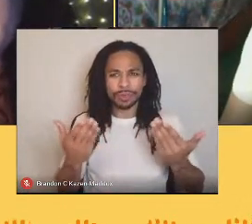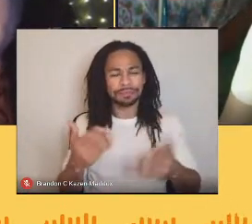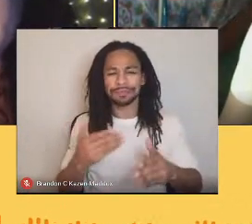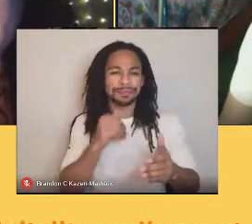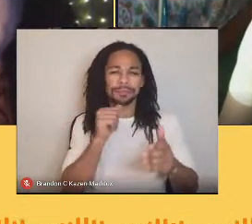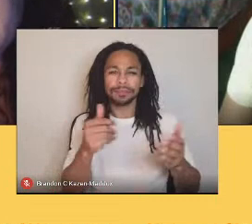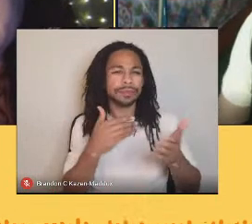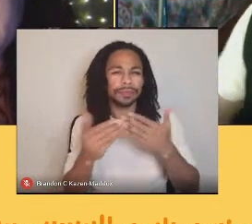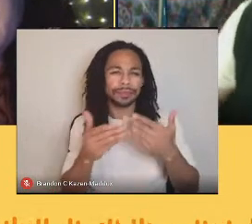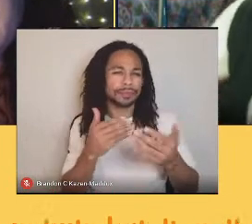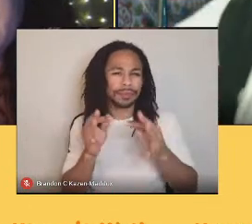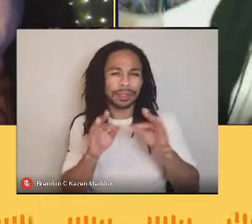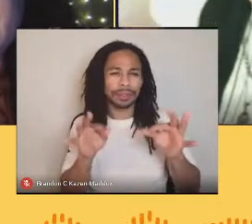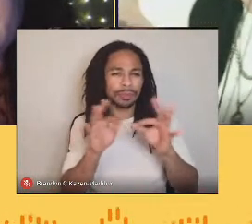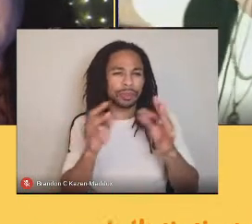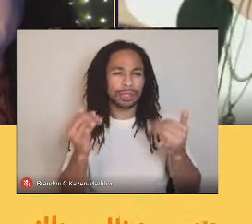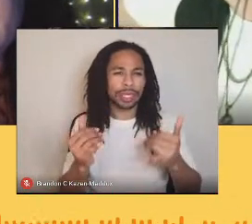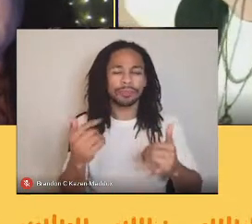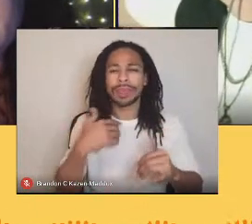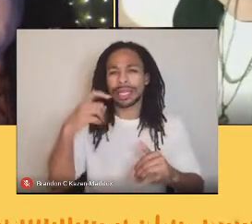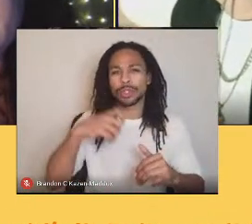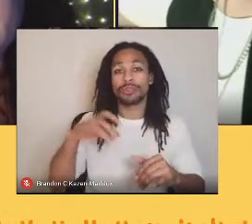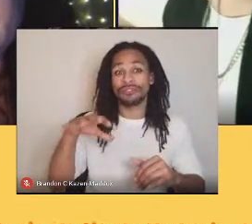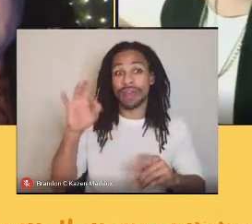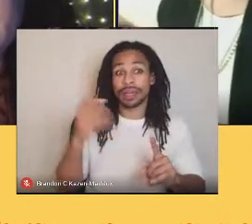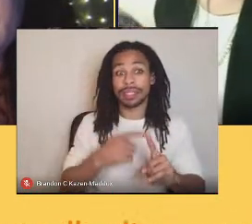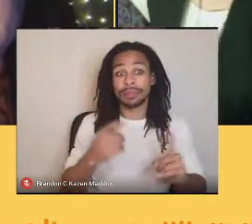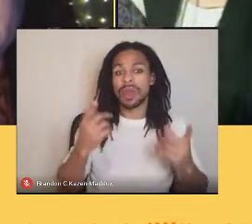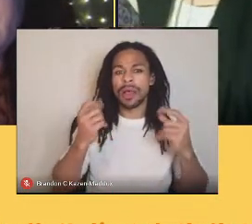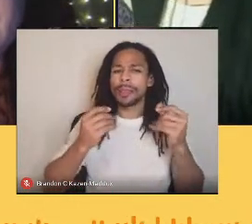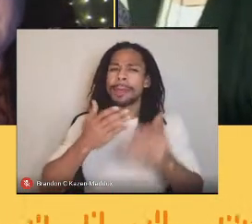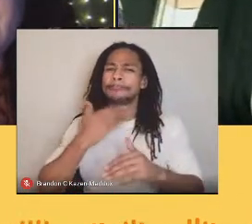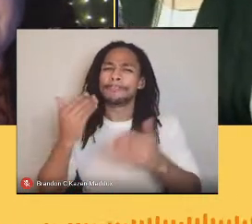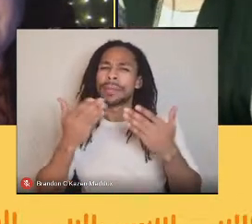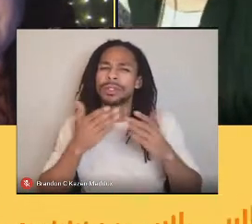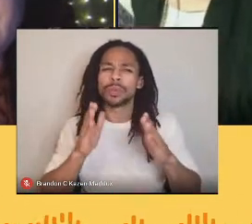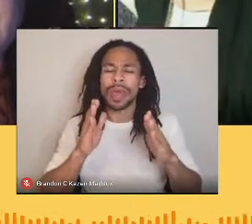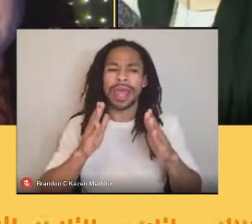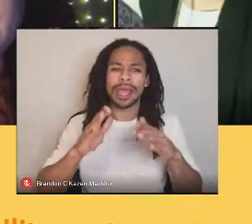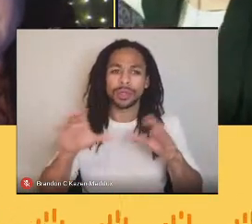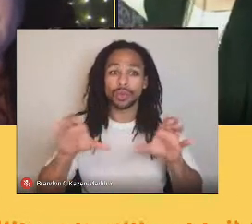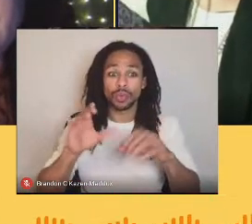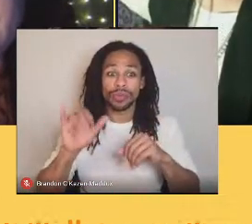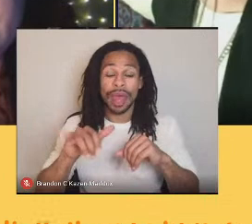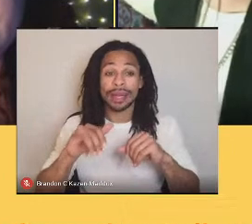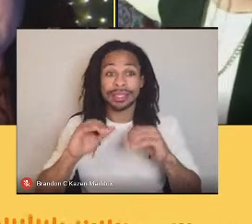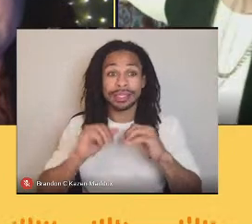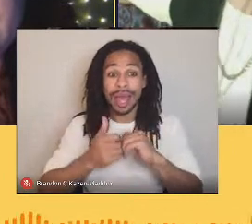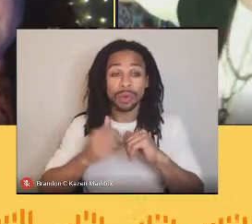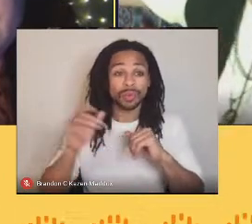That doesn't matter right now. I need to find him. And it looks like the best way to do